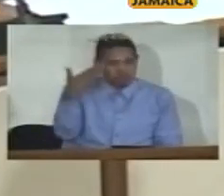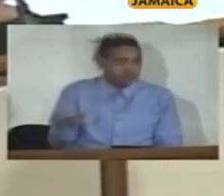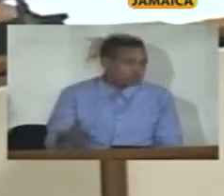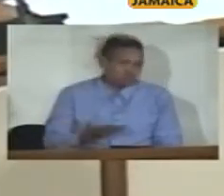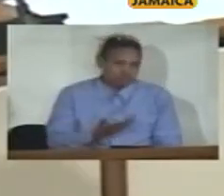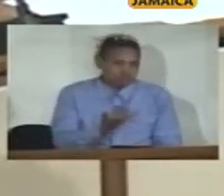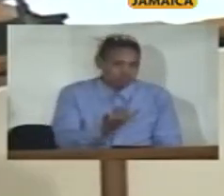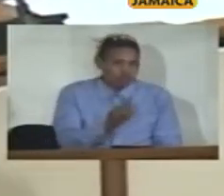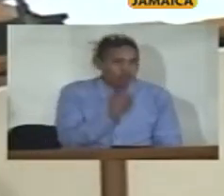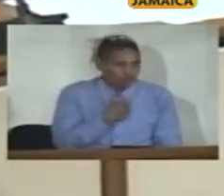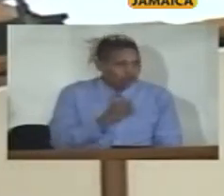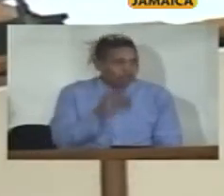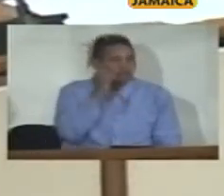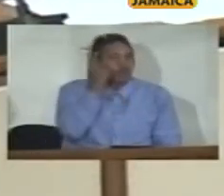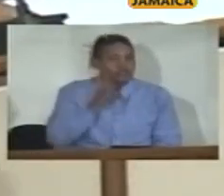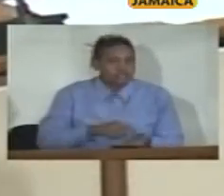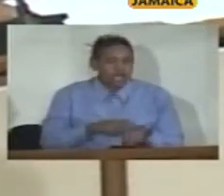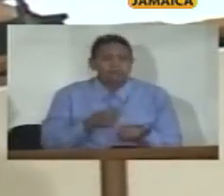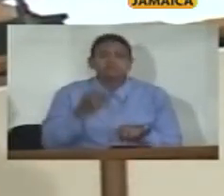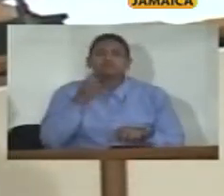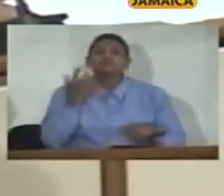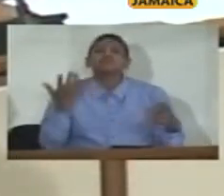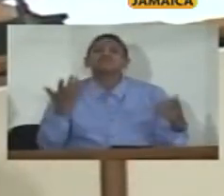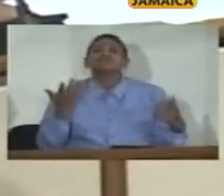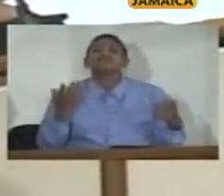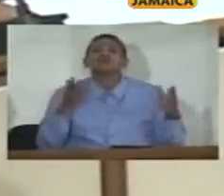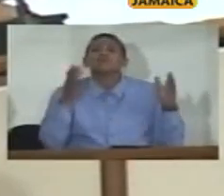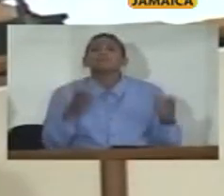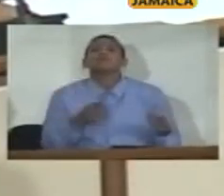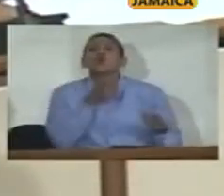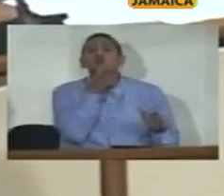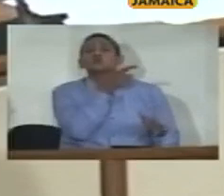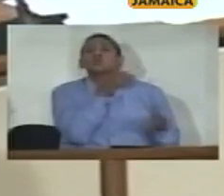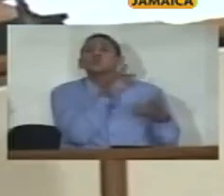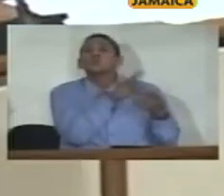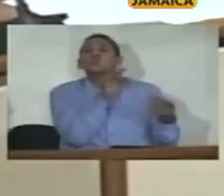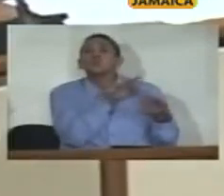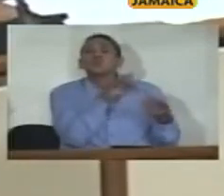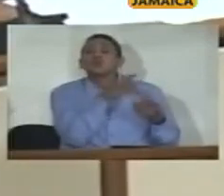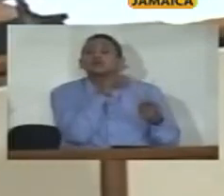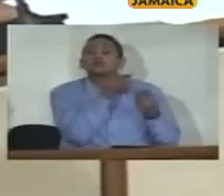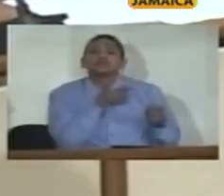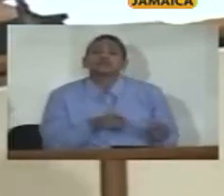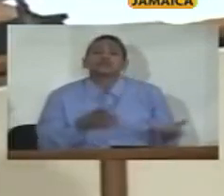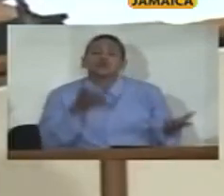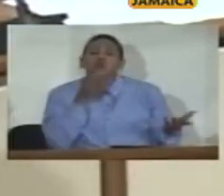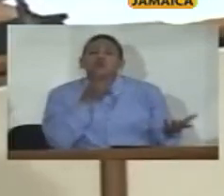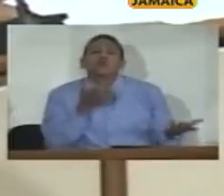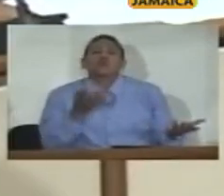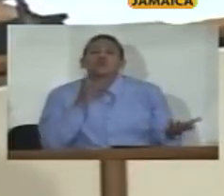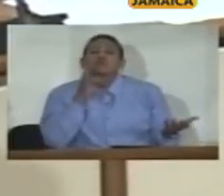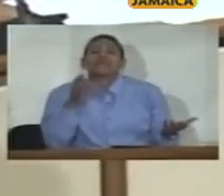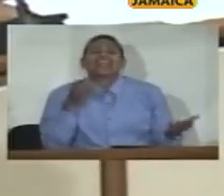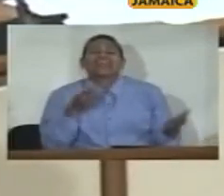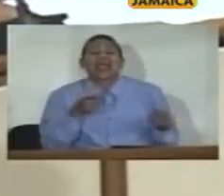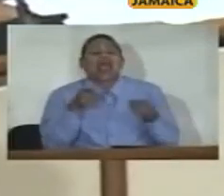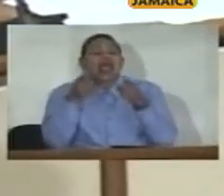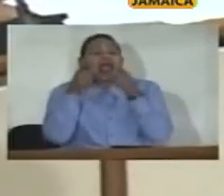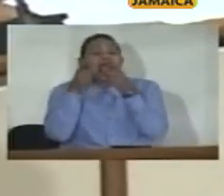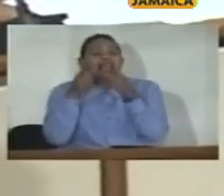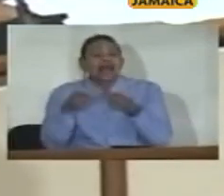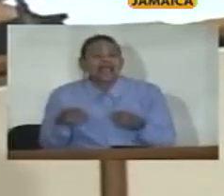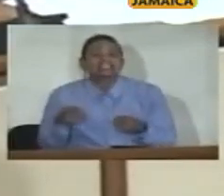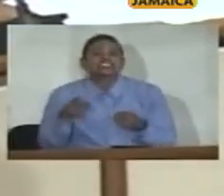As for the person of whom you speak, who has been, it is alleged, engaged in